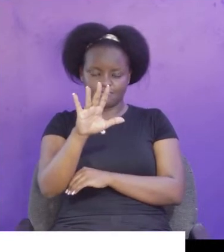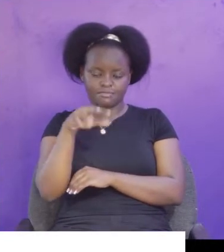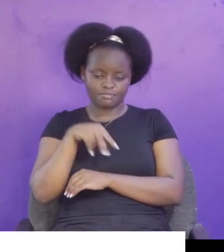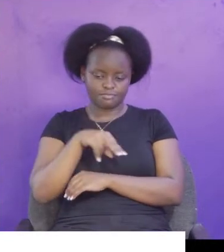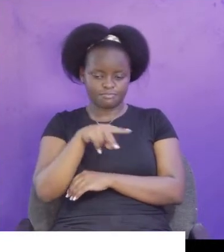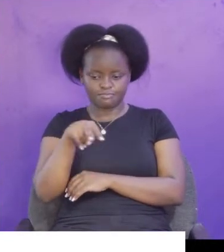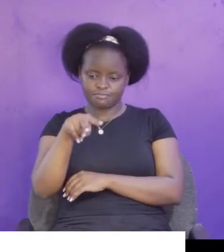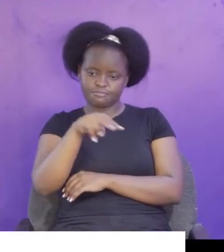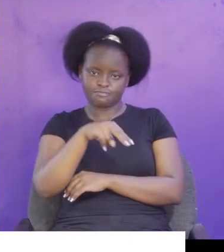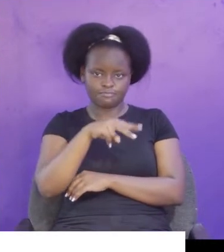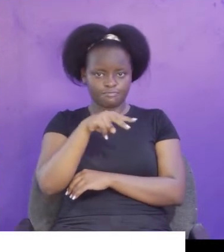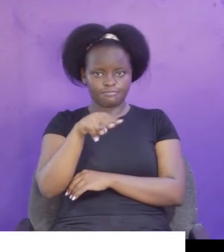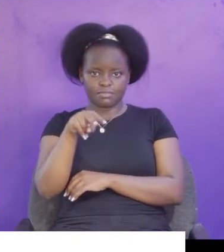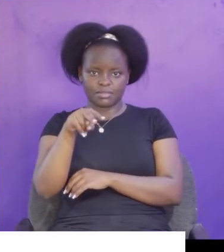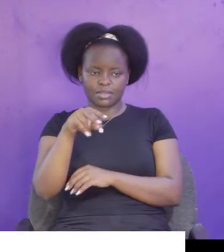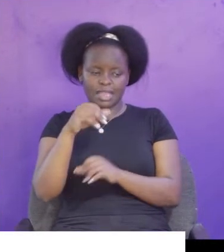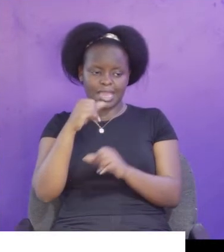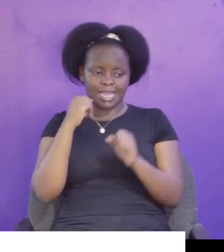He died strong,